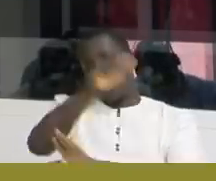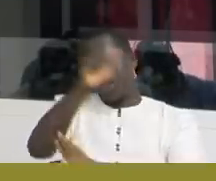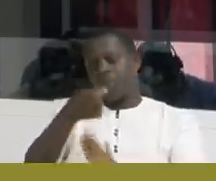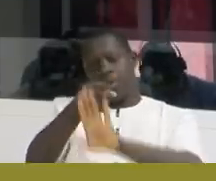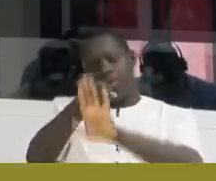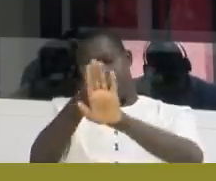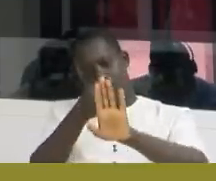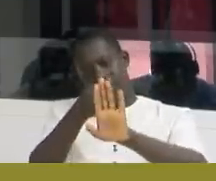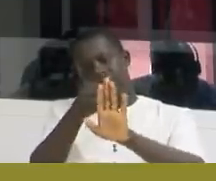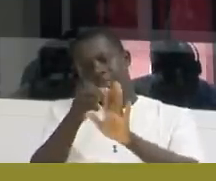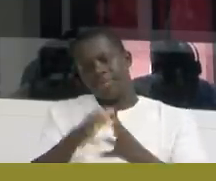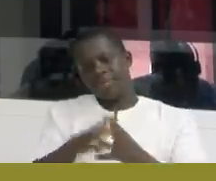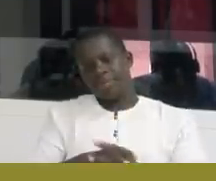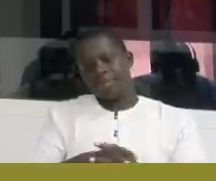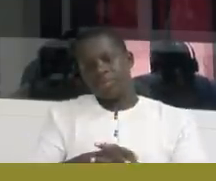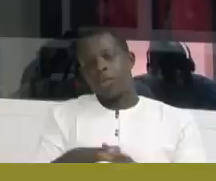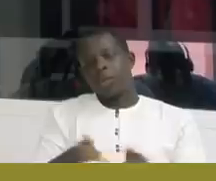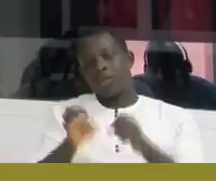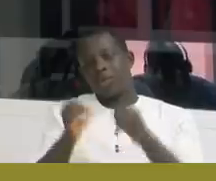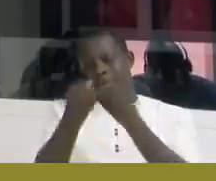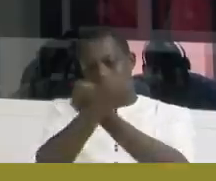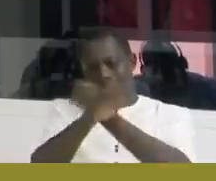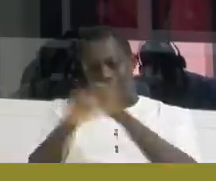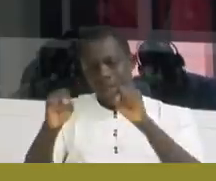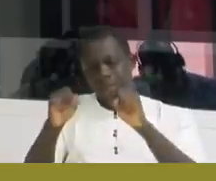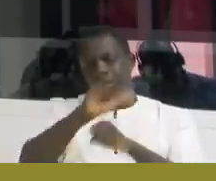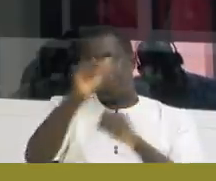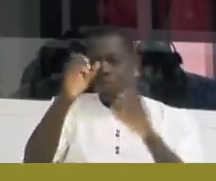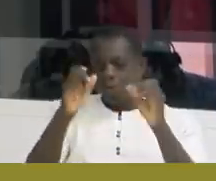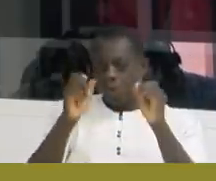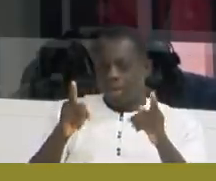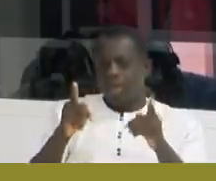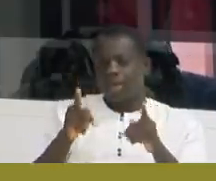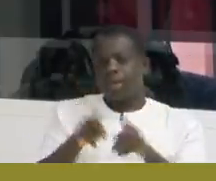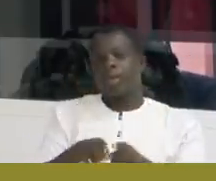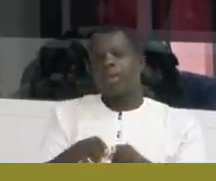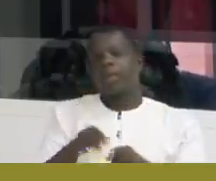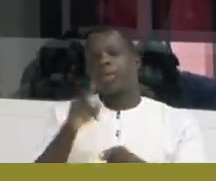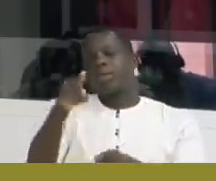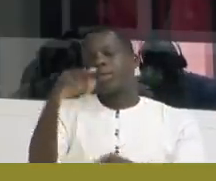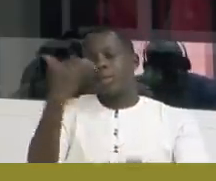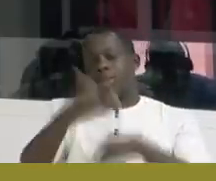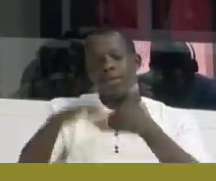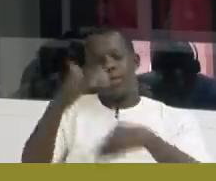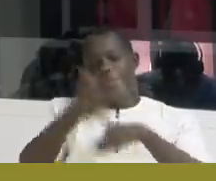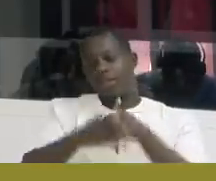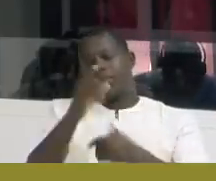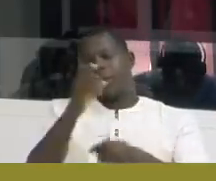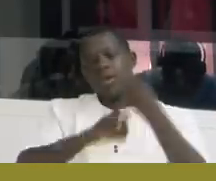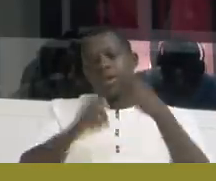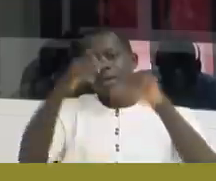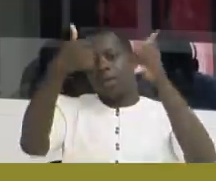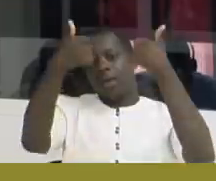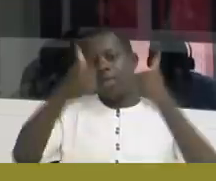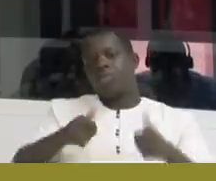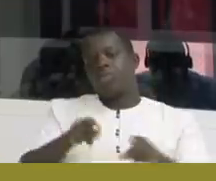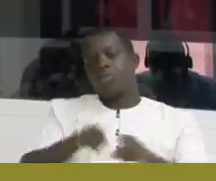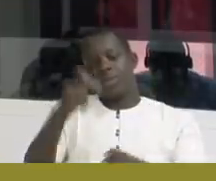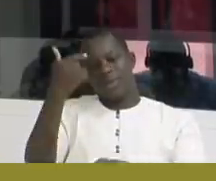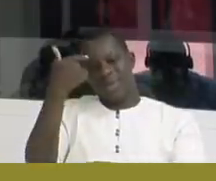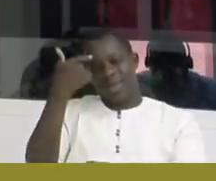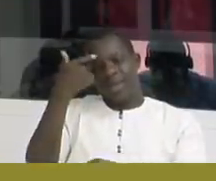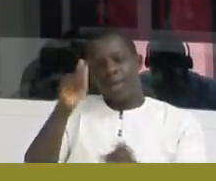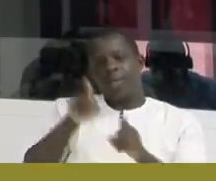assurance that we were safe, we were okay, and this was not going to happen again. So I immediately cut short my